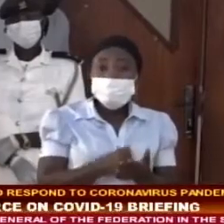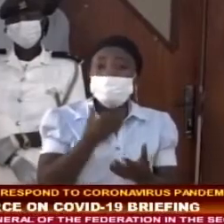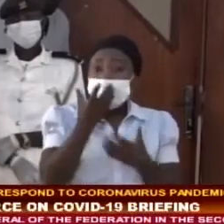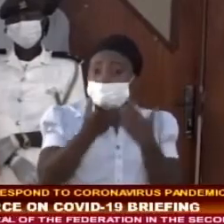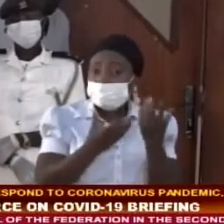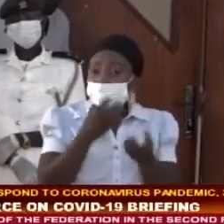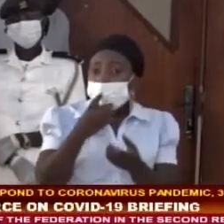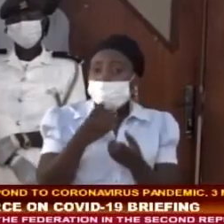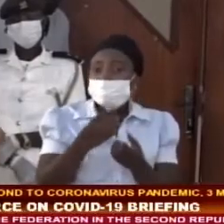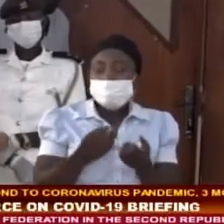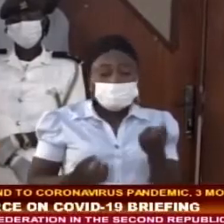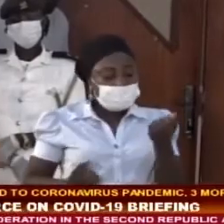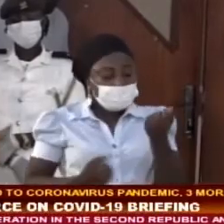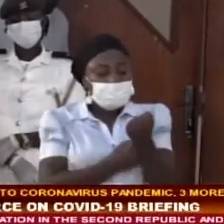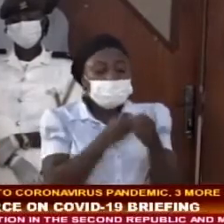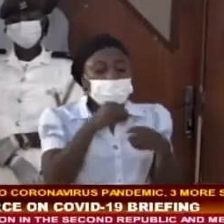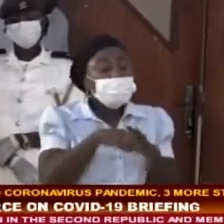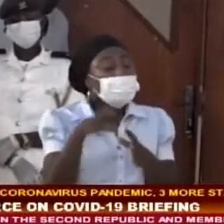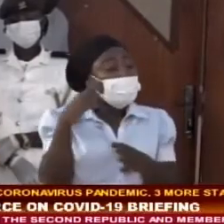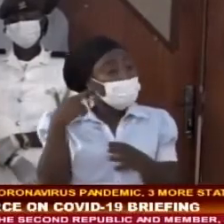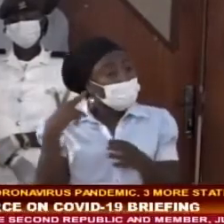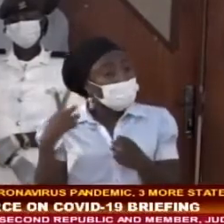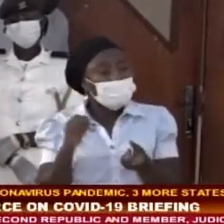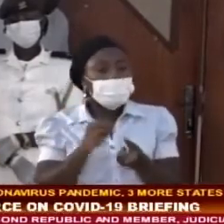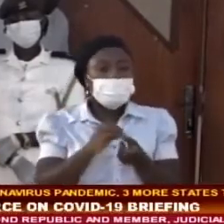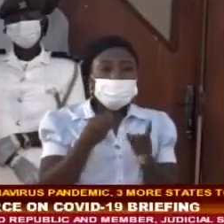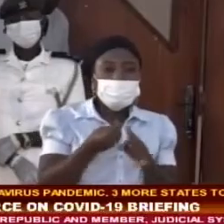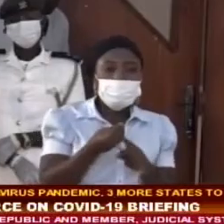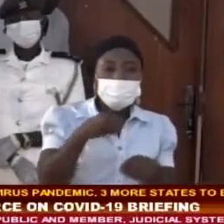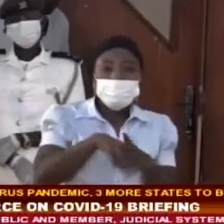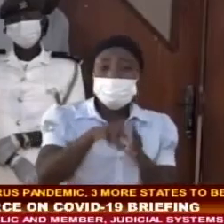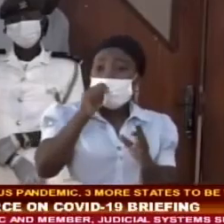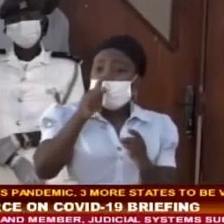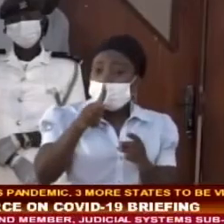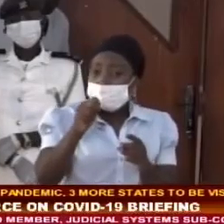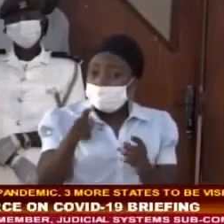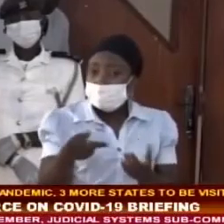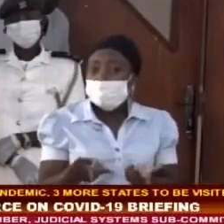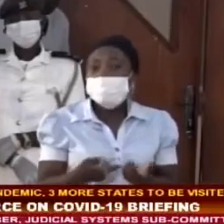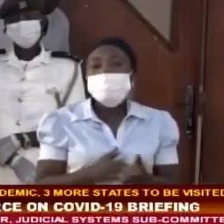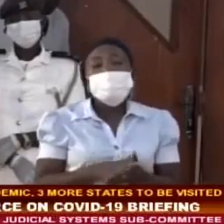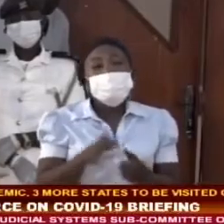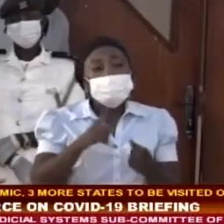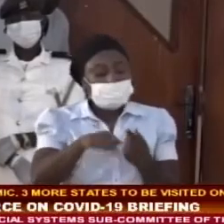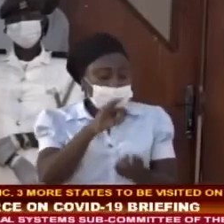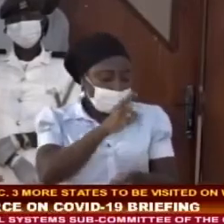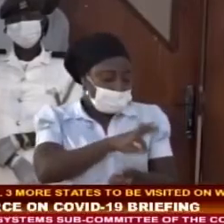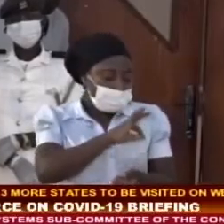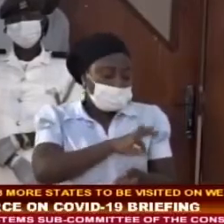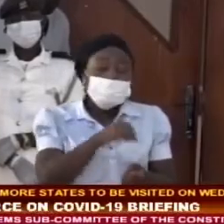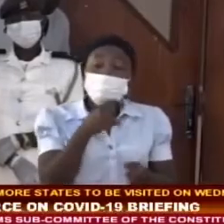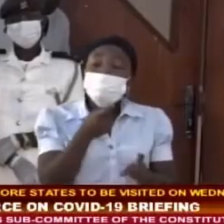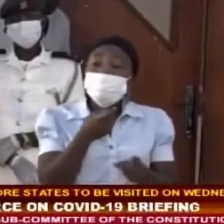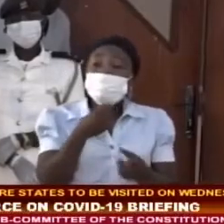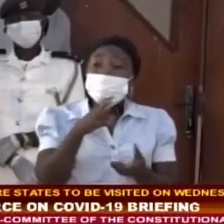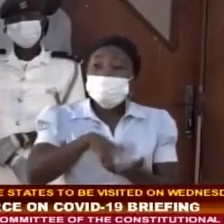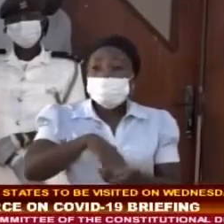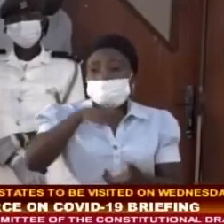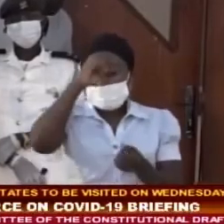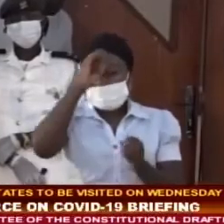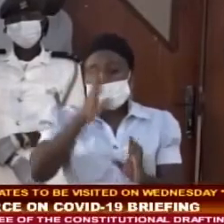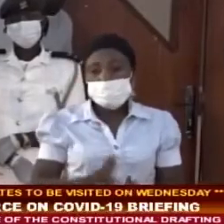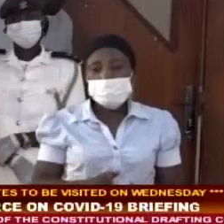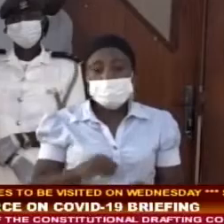igwe redio iji hụ na ụmụaka anyị ritere uru ọbụna oge a enwere mkpọchisi na mpaghara